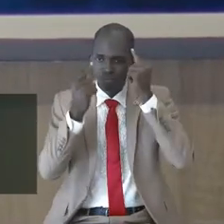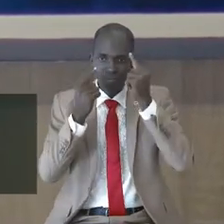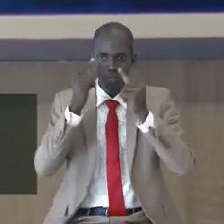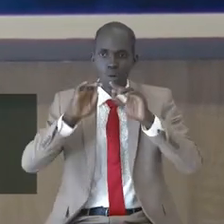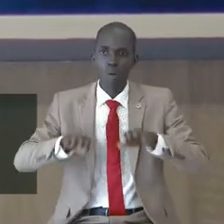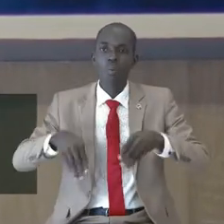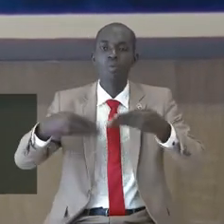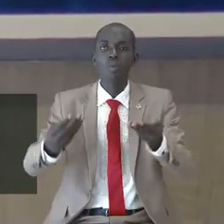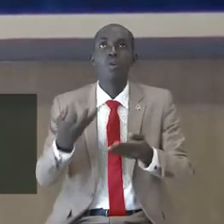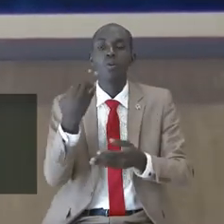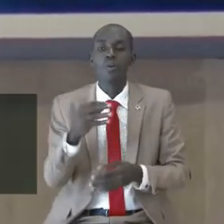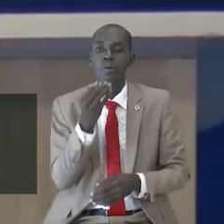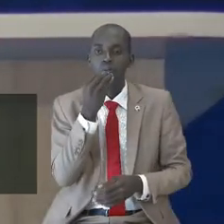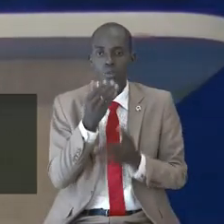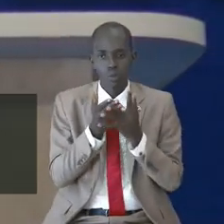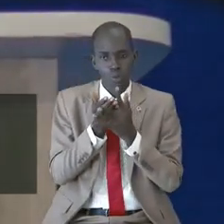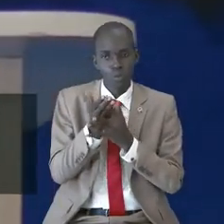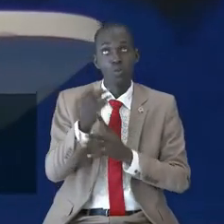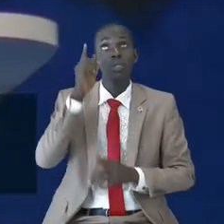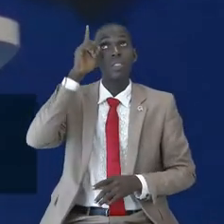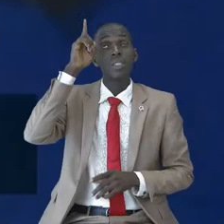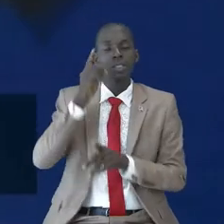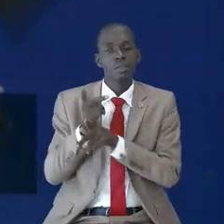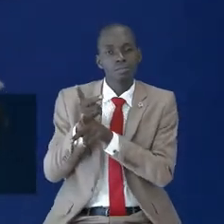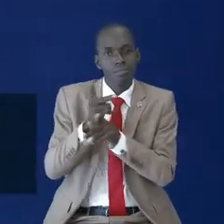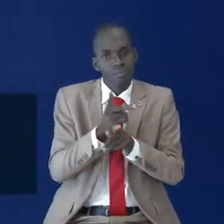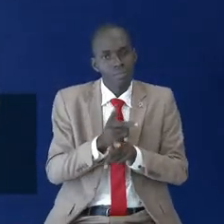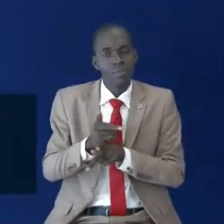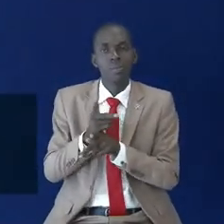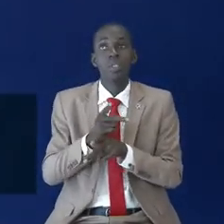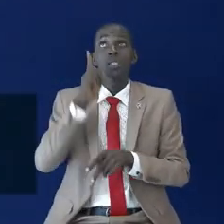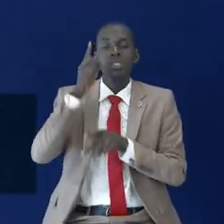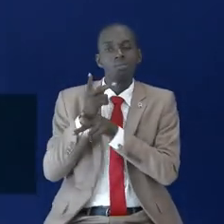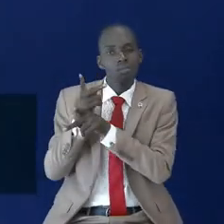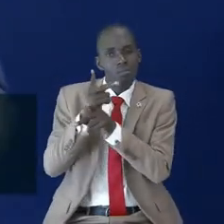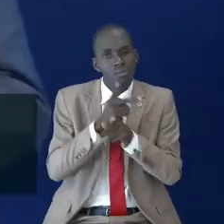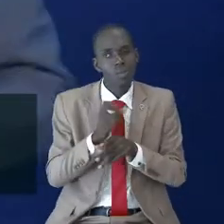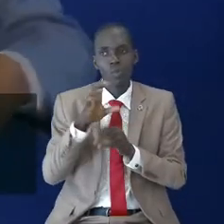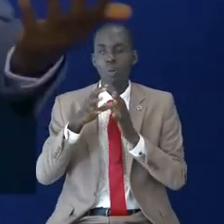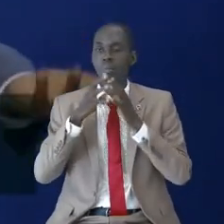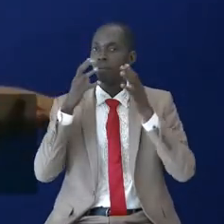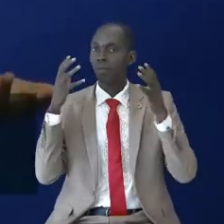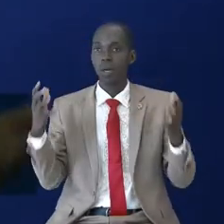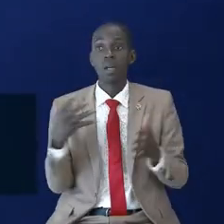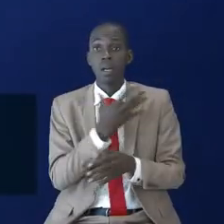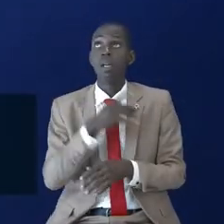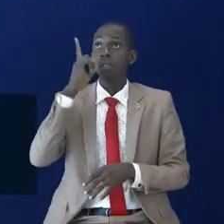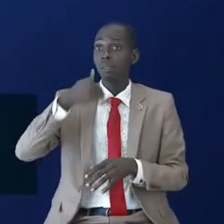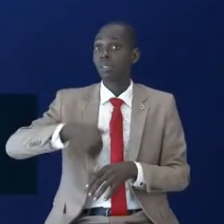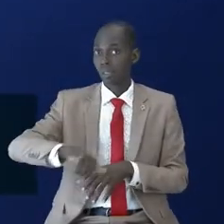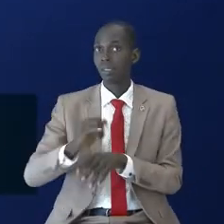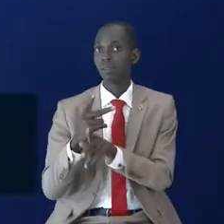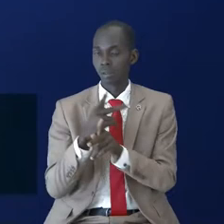of food through his care. He cared so much. And he still cares